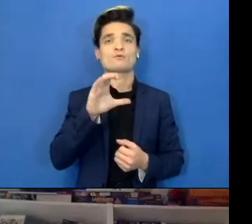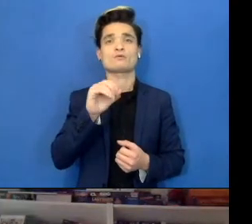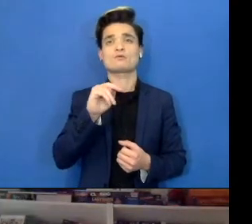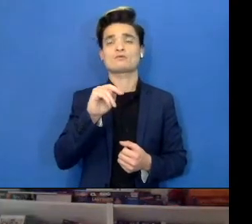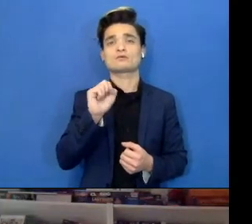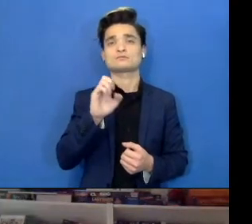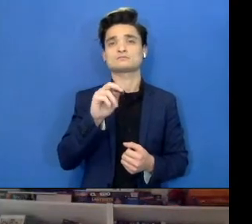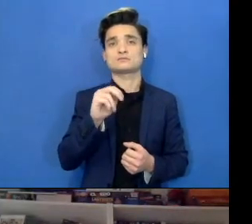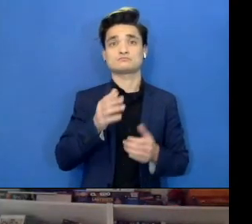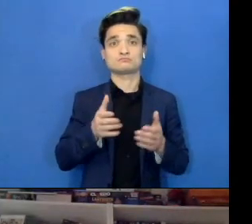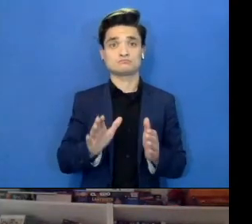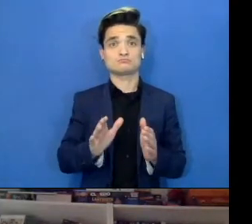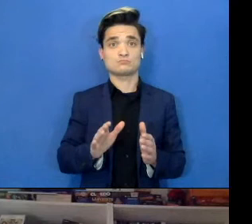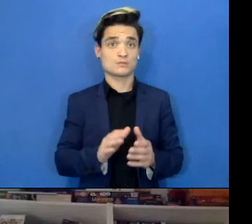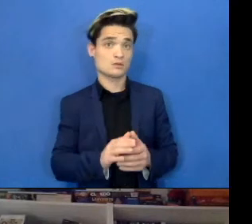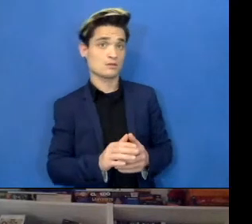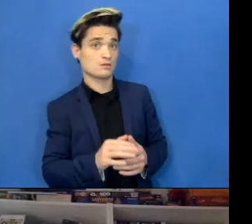Okay.